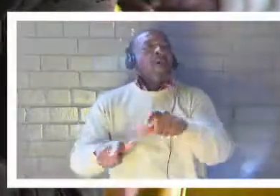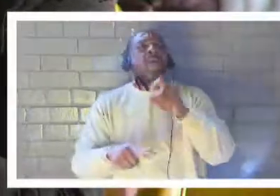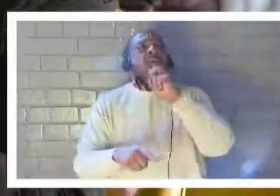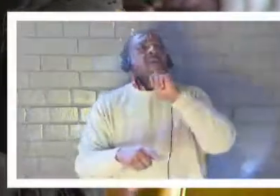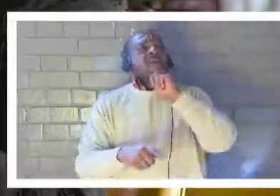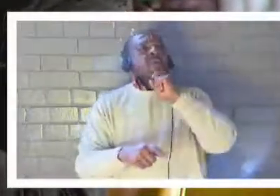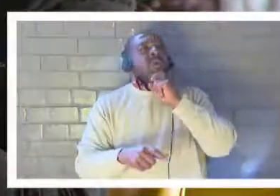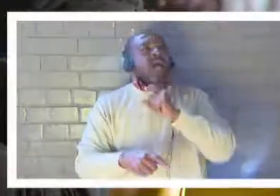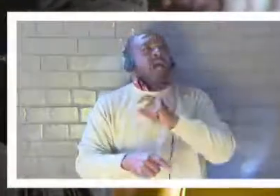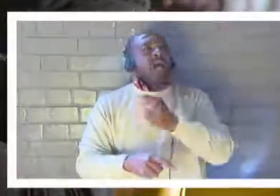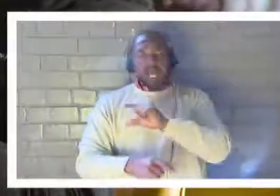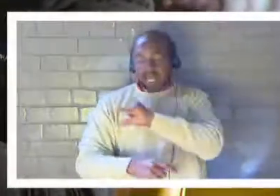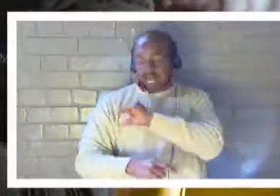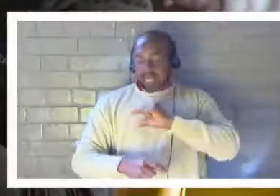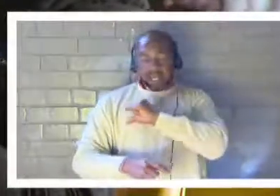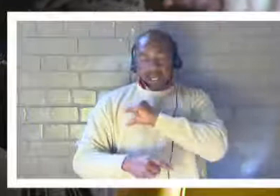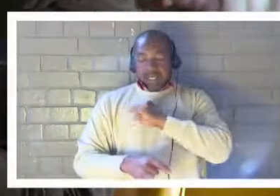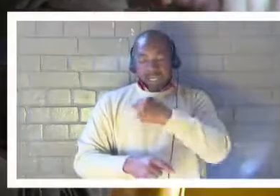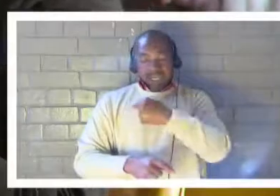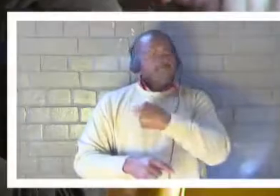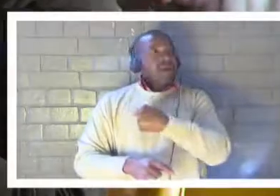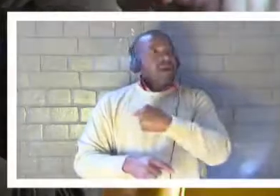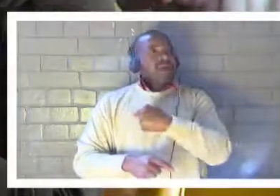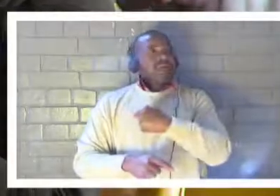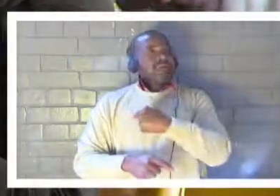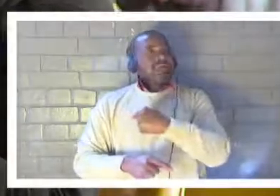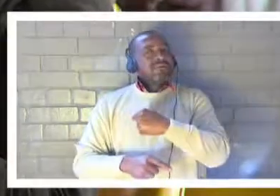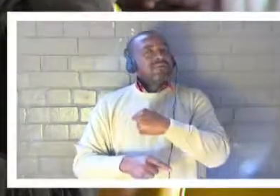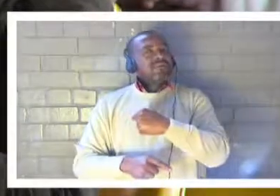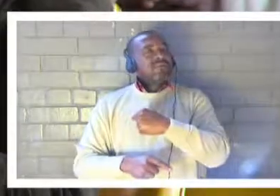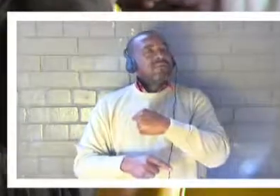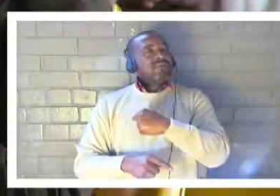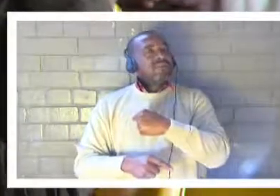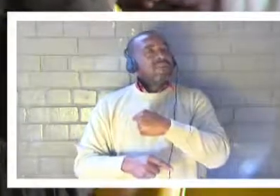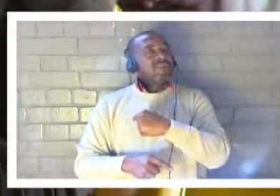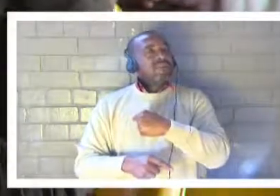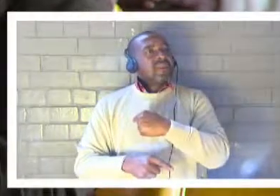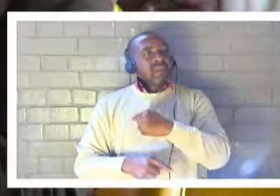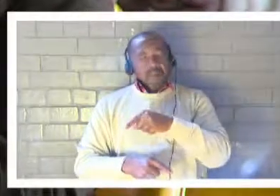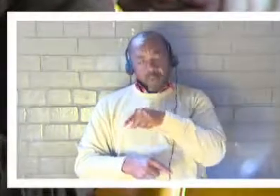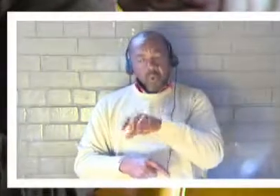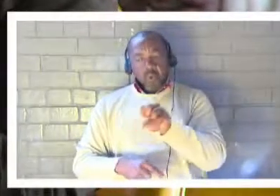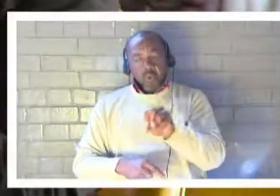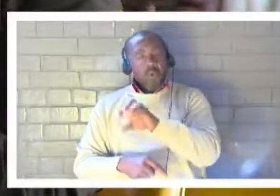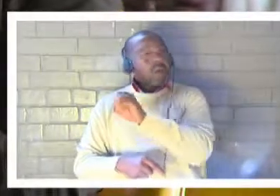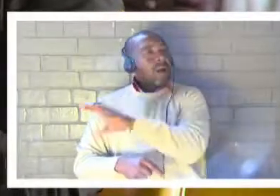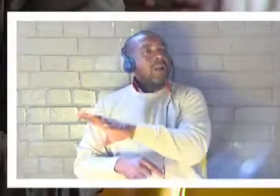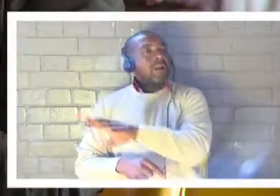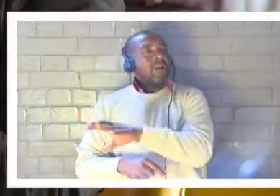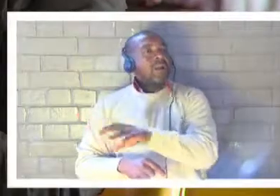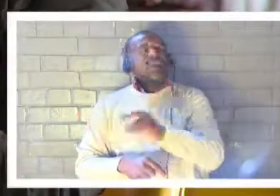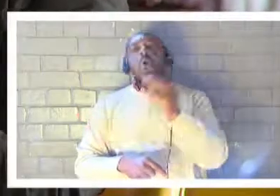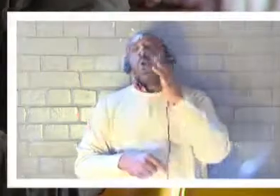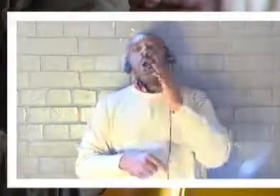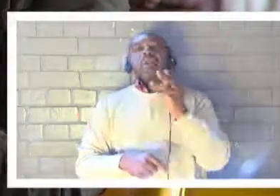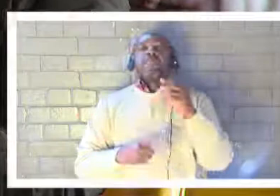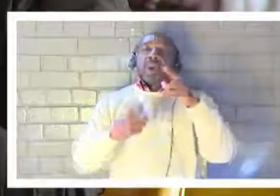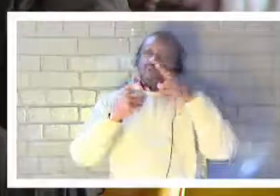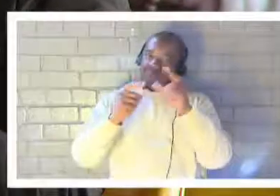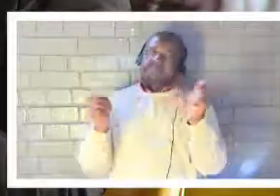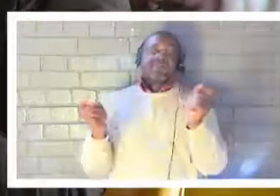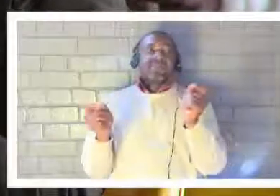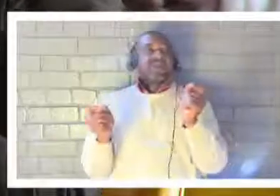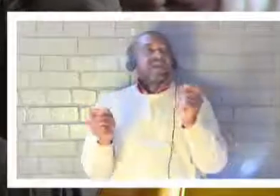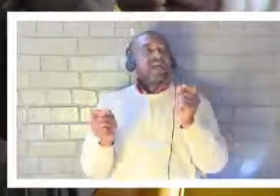contractors, they will be using people from Pretoria. That is why you will see when you want to do a follow-up, you will find someone say, no, I'm in KZN,